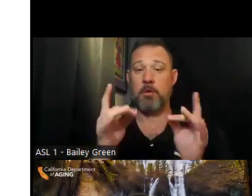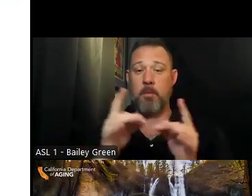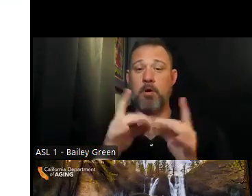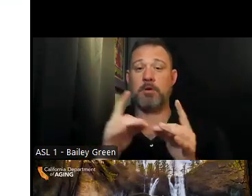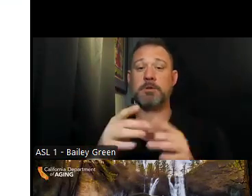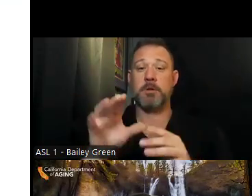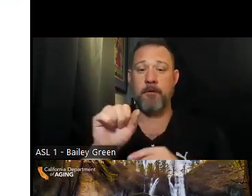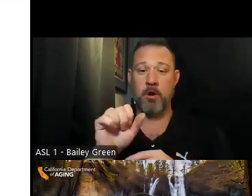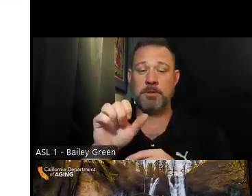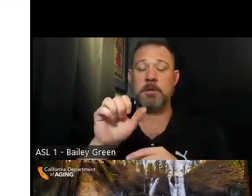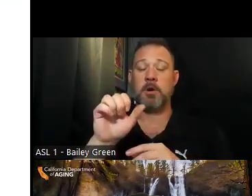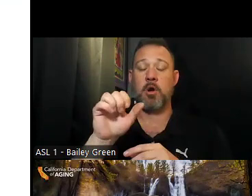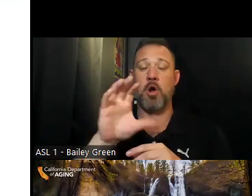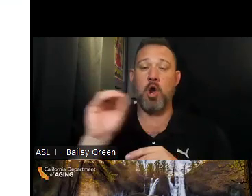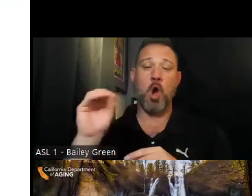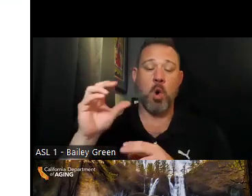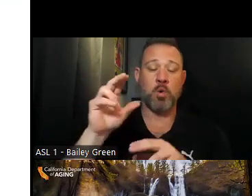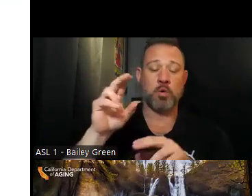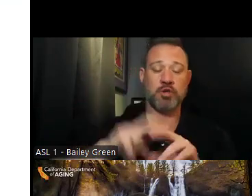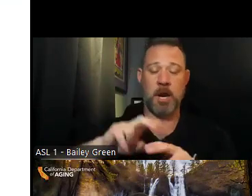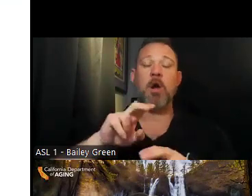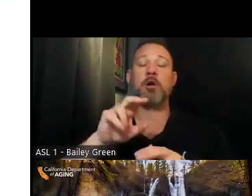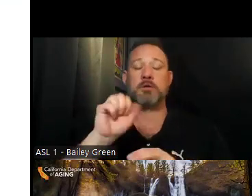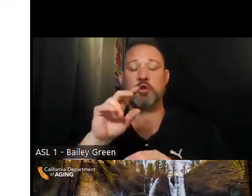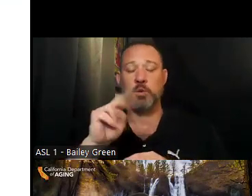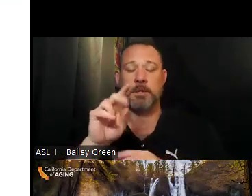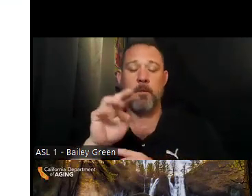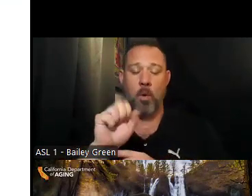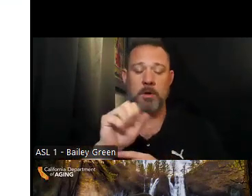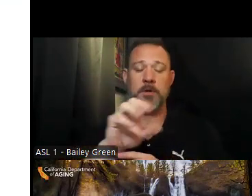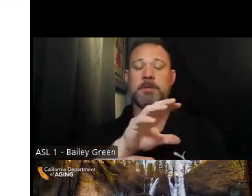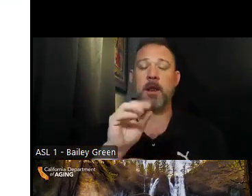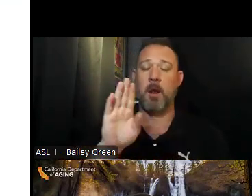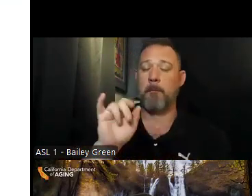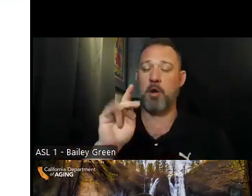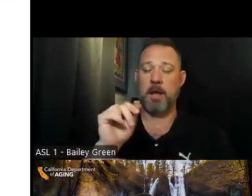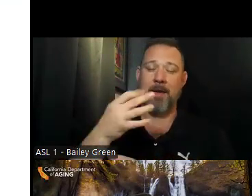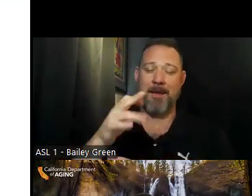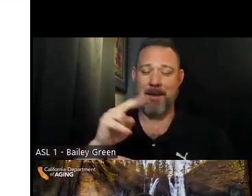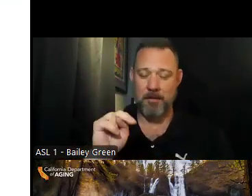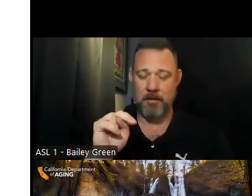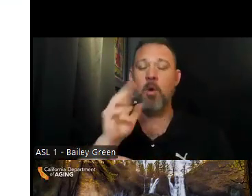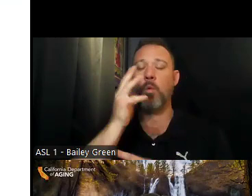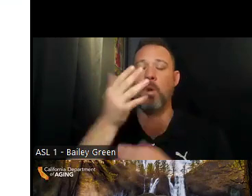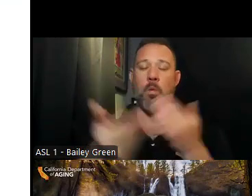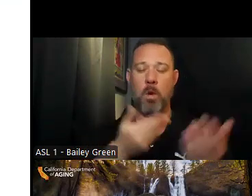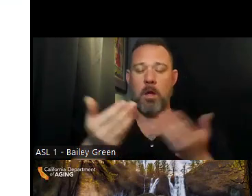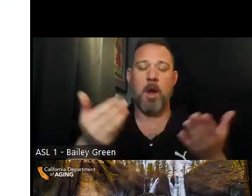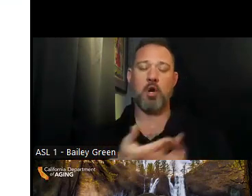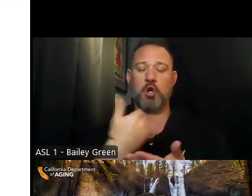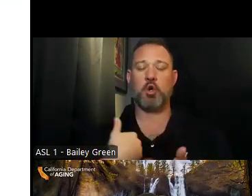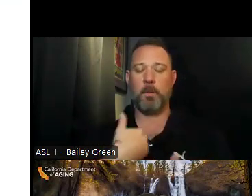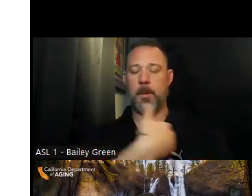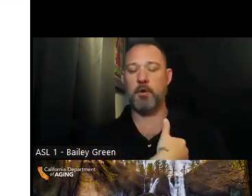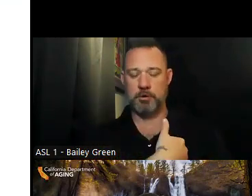director, Susan DeMorris. Then at 10:25, our stakeholder co-chair Bertha Sanchez Hayden will welcome our new